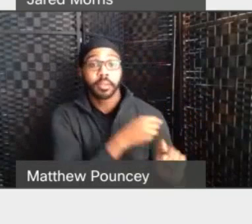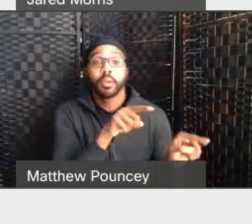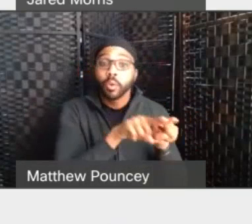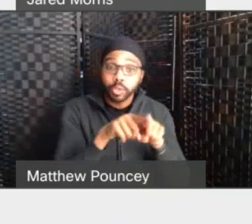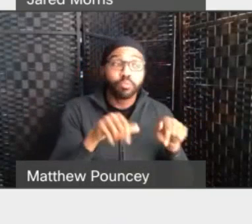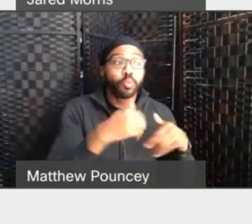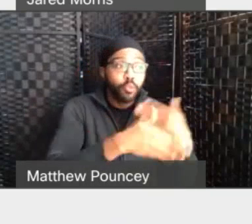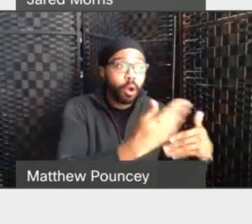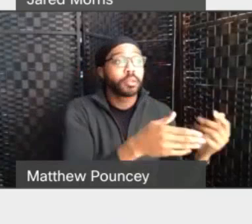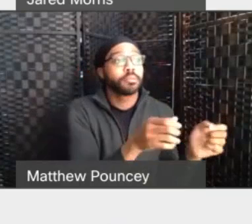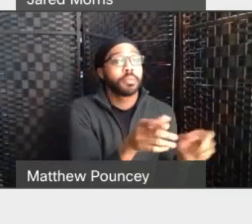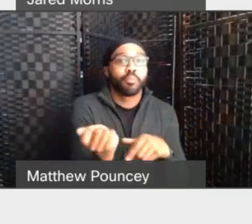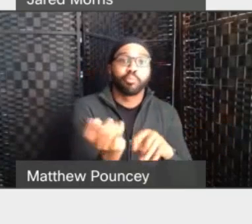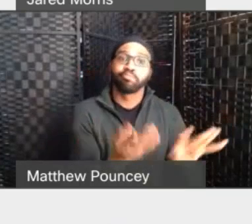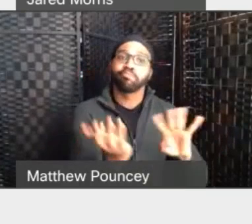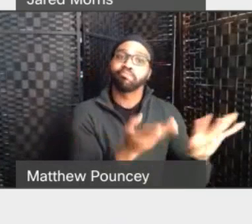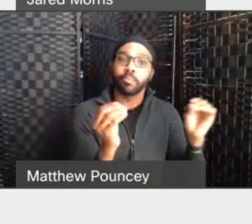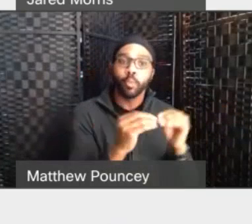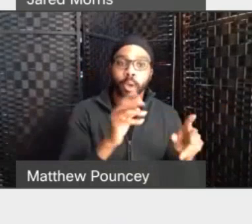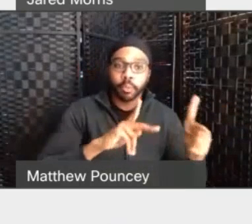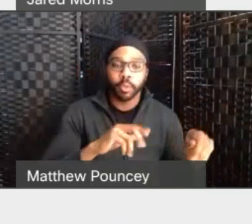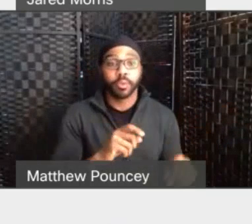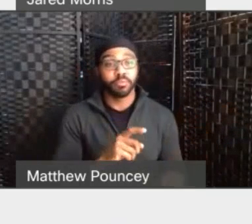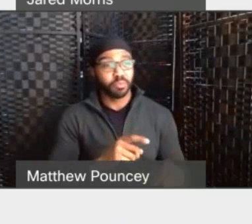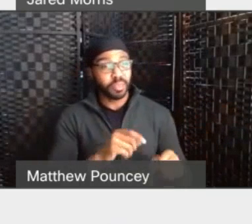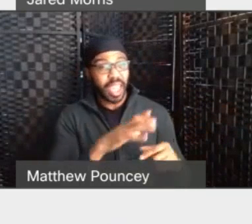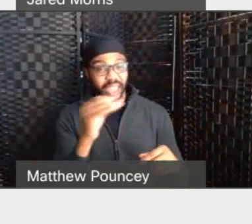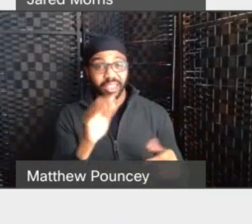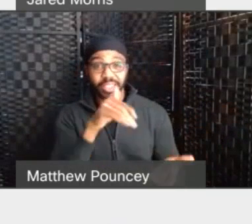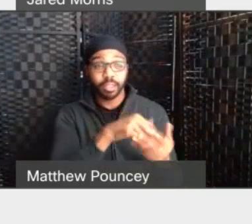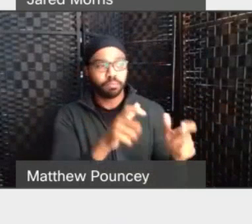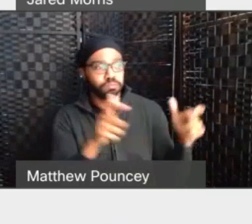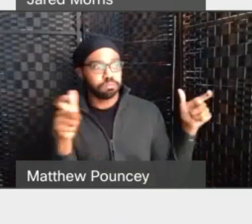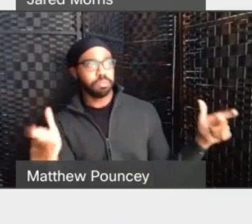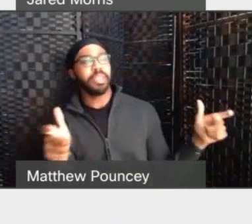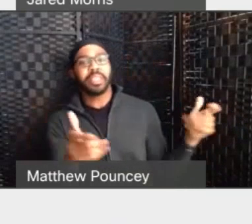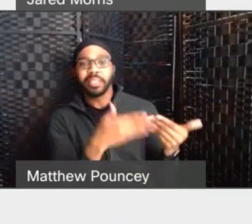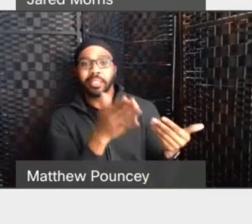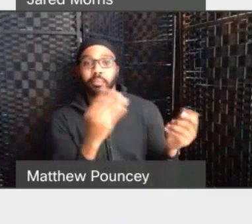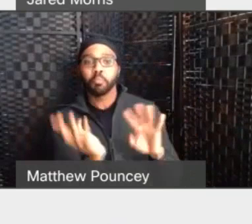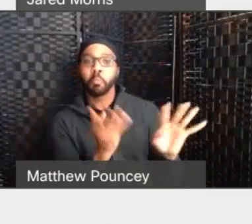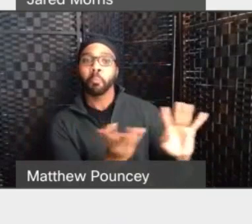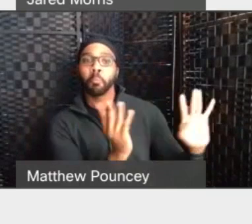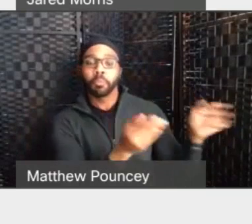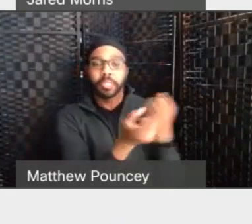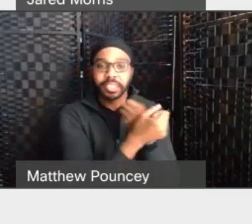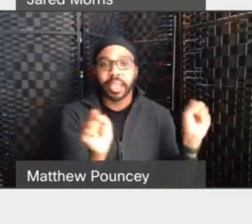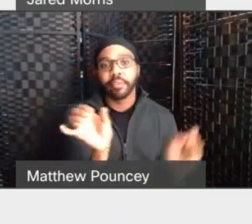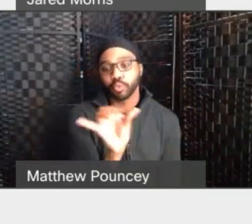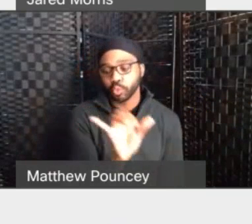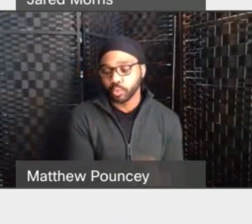move on and then bring new people in. And it was a large enough venue to accommodate all of that in a very safe manner.